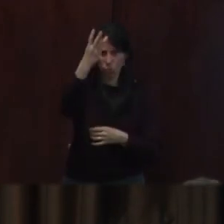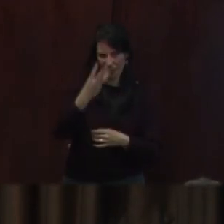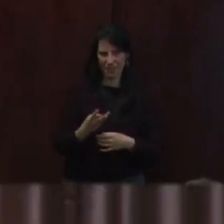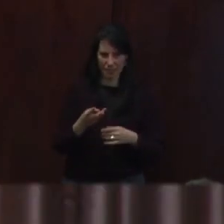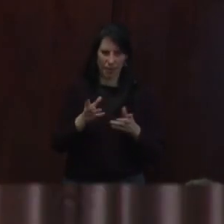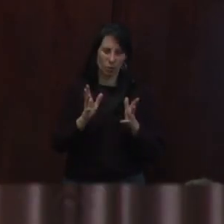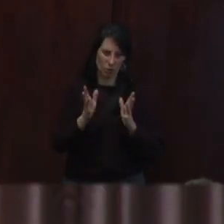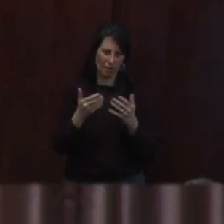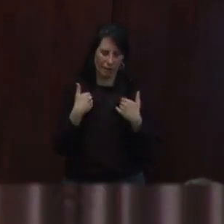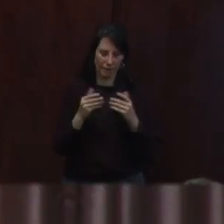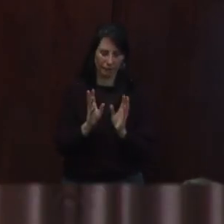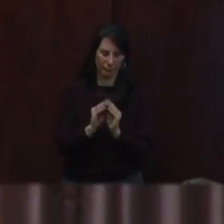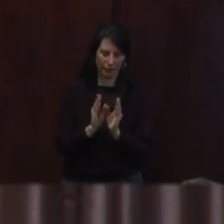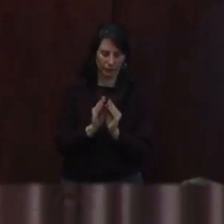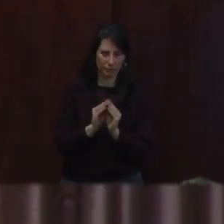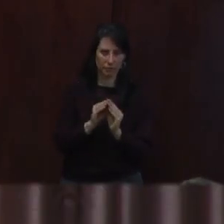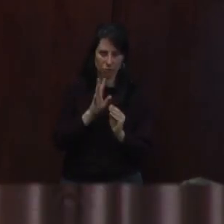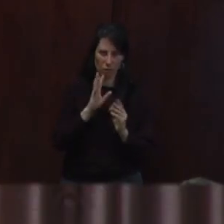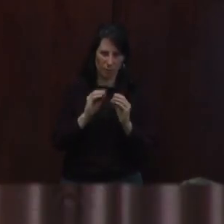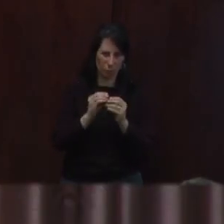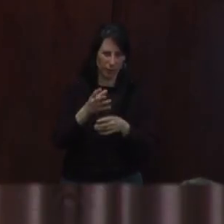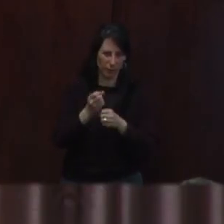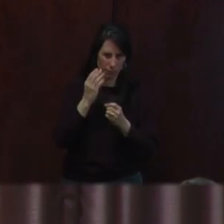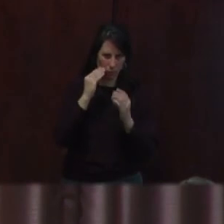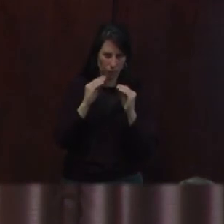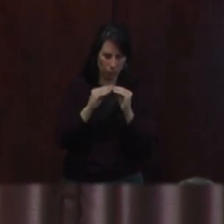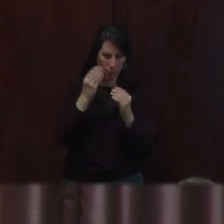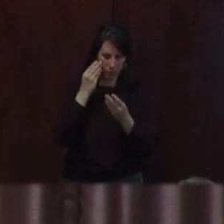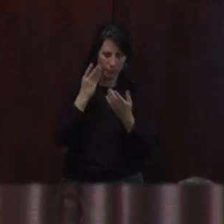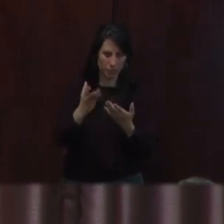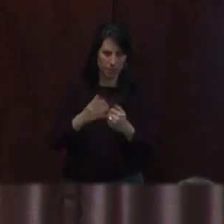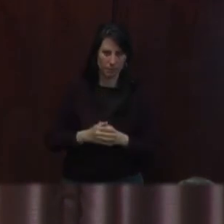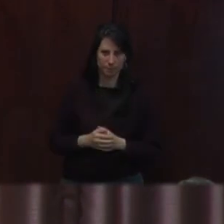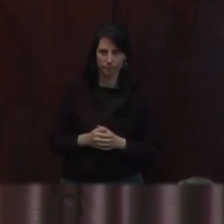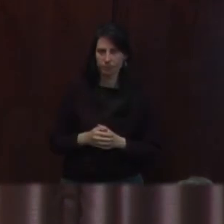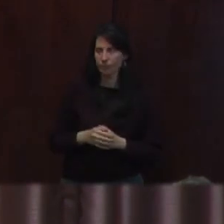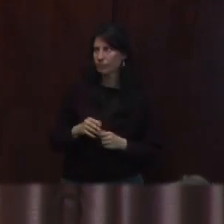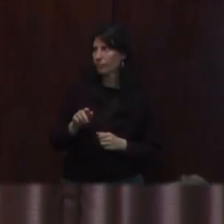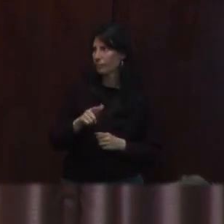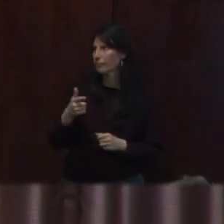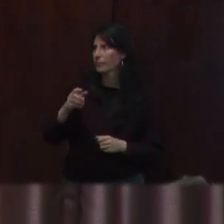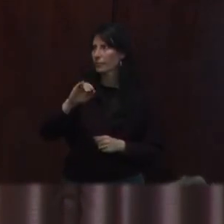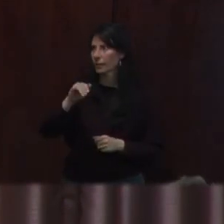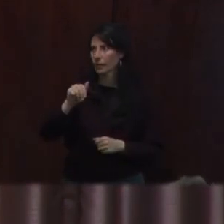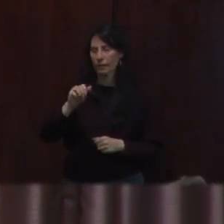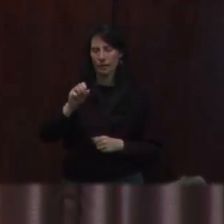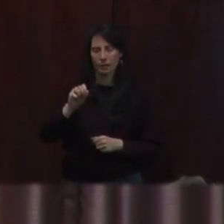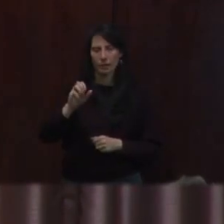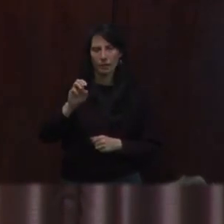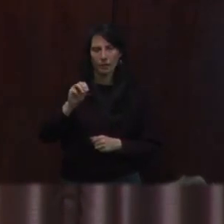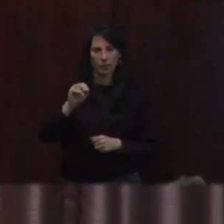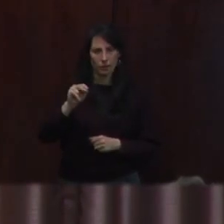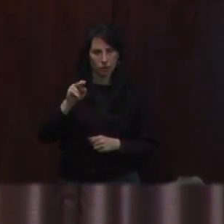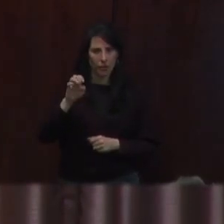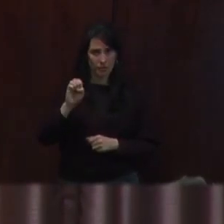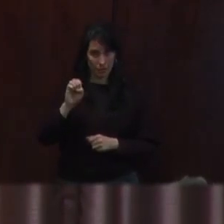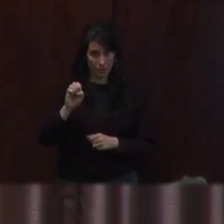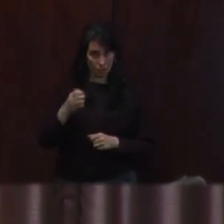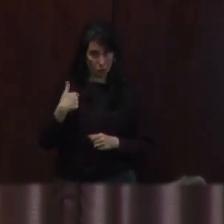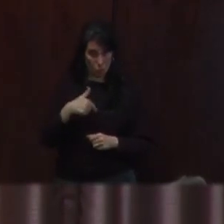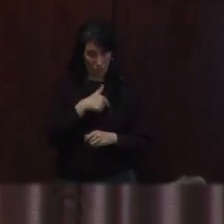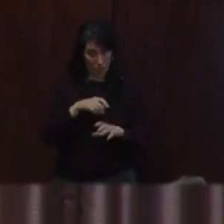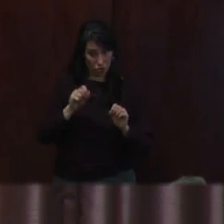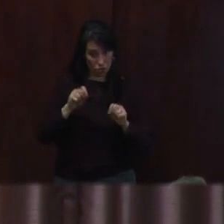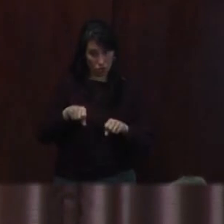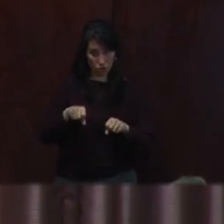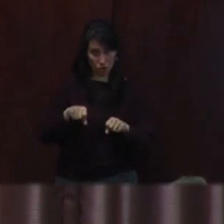just, it seems like, following up on Parker's question, where there is a scenario where we could actually be the local distributor